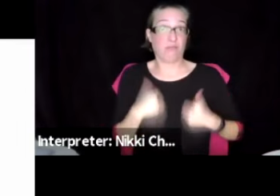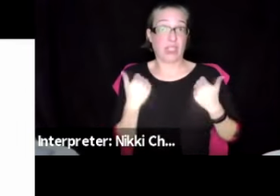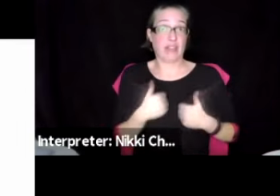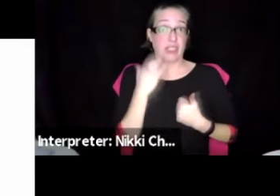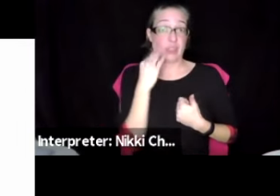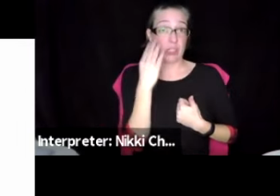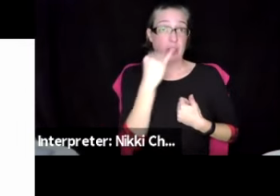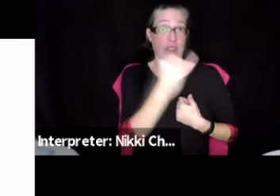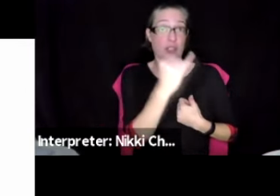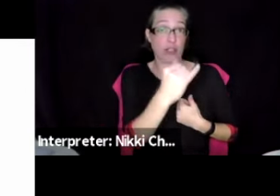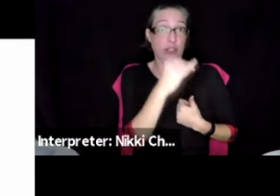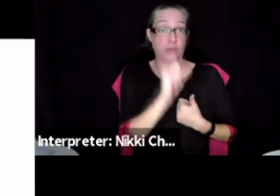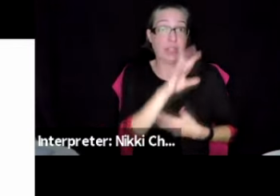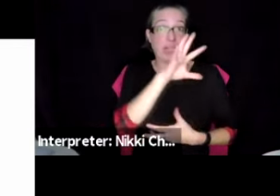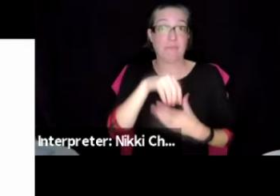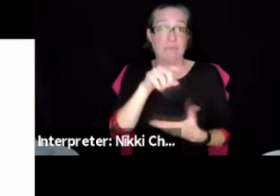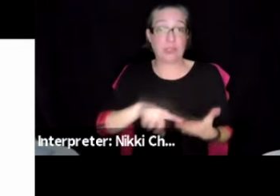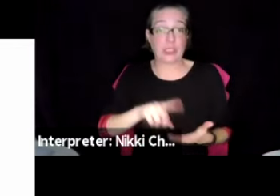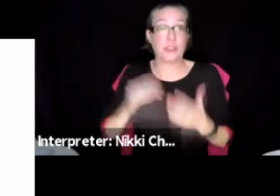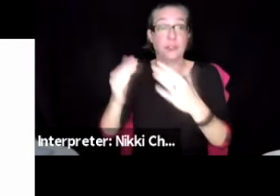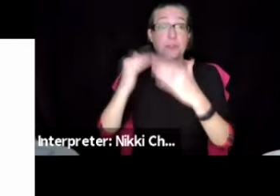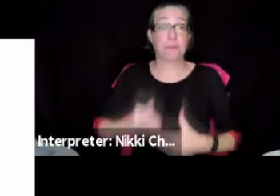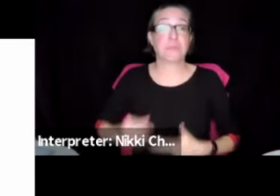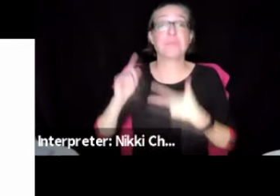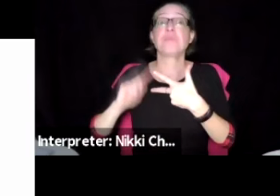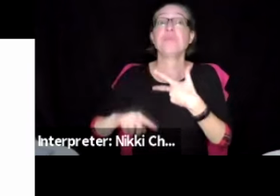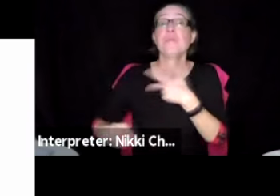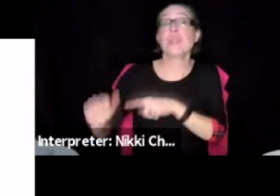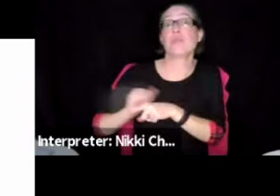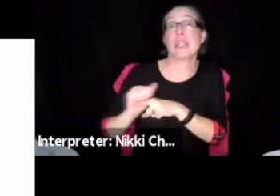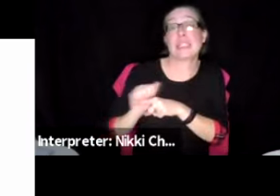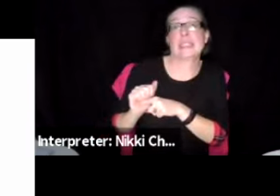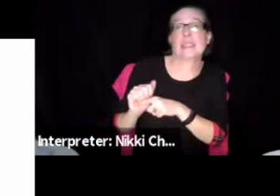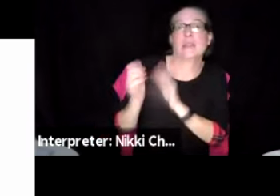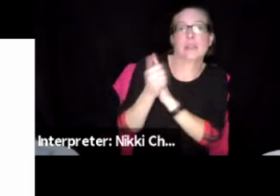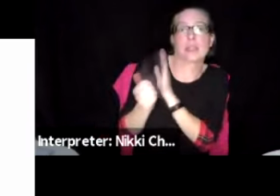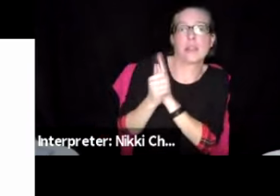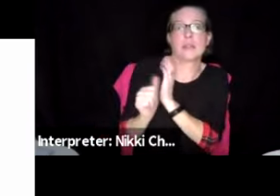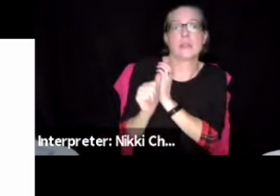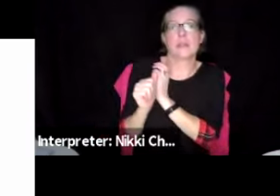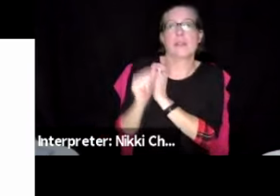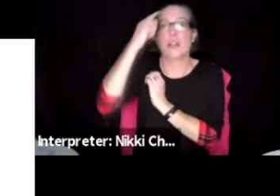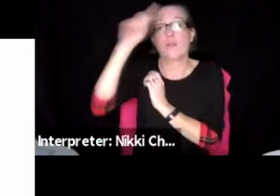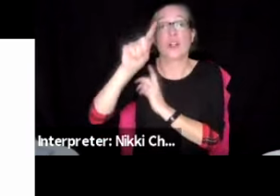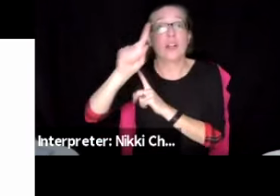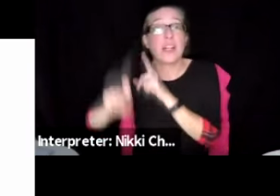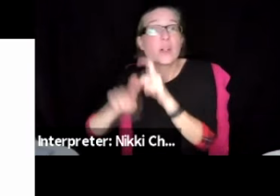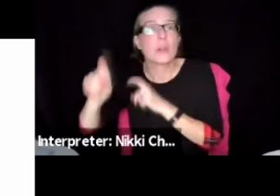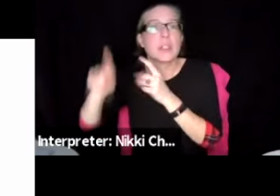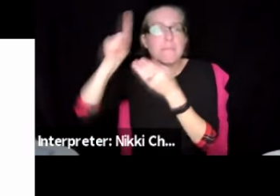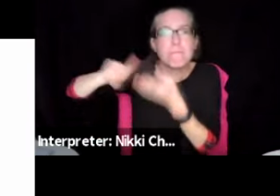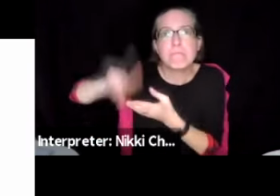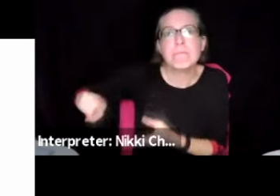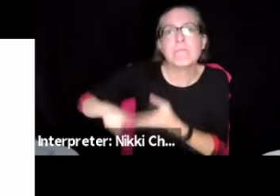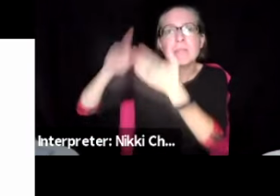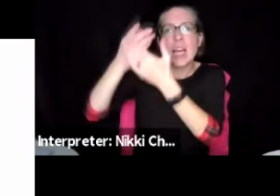practice skills in inquiry, evidence, and presentation that are important to young people's development as students and as agents of